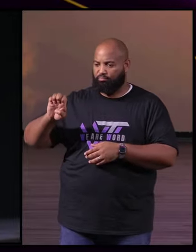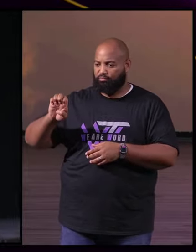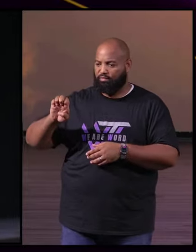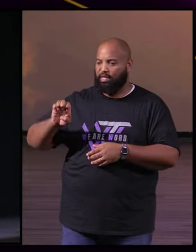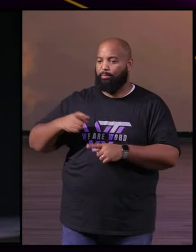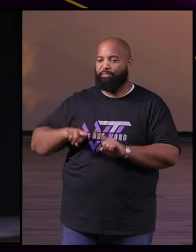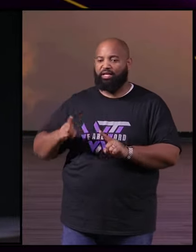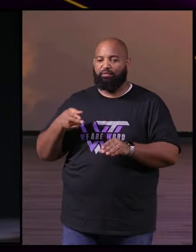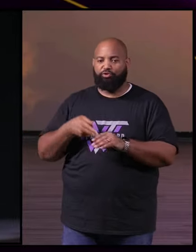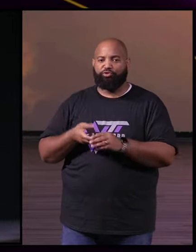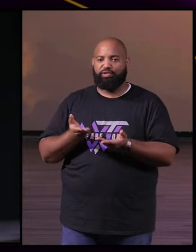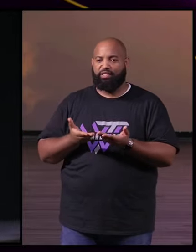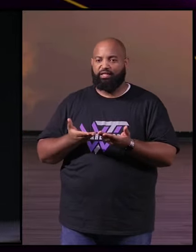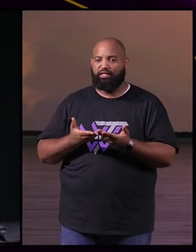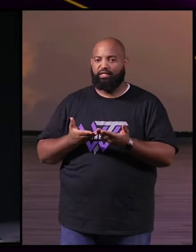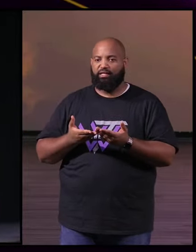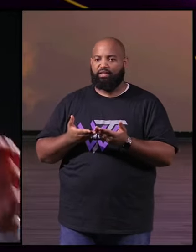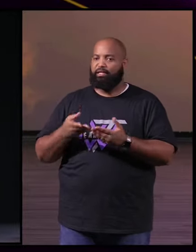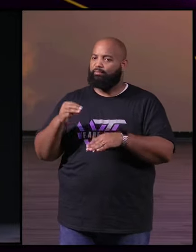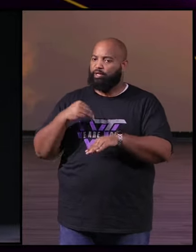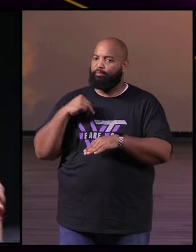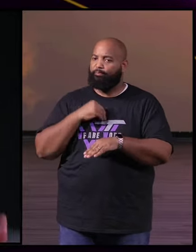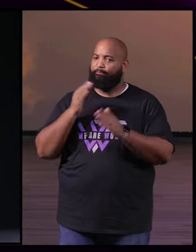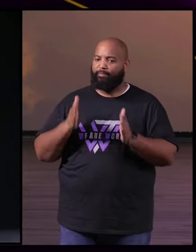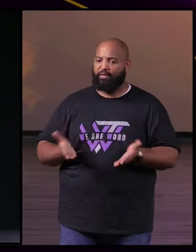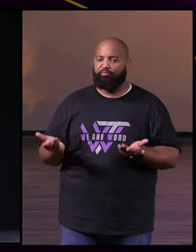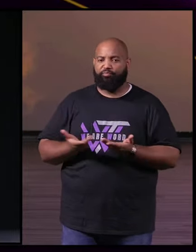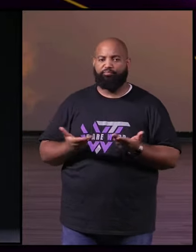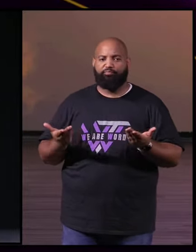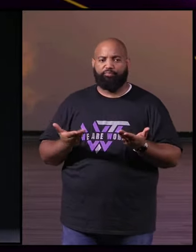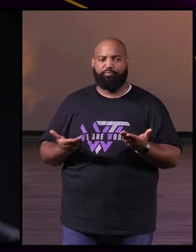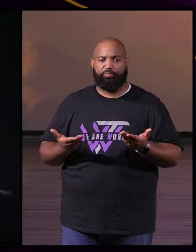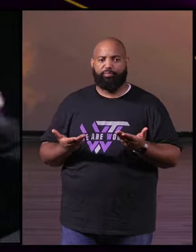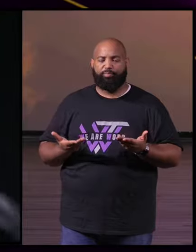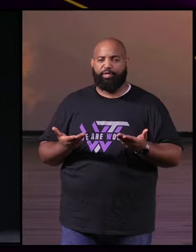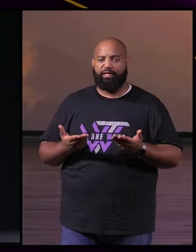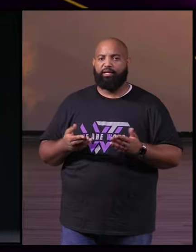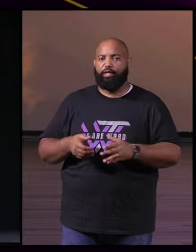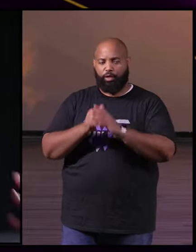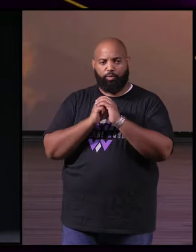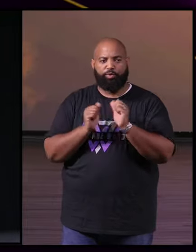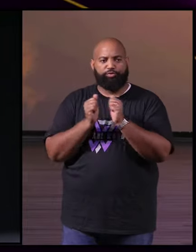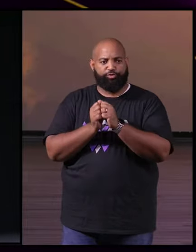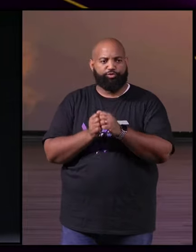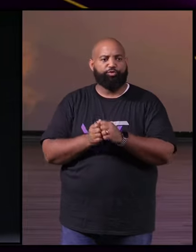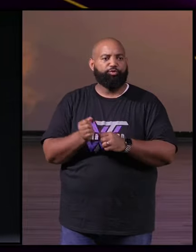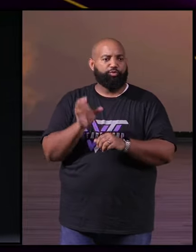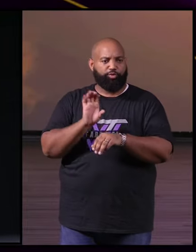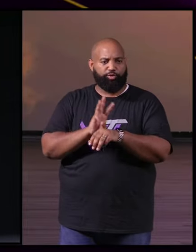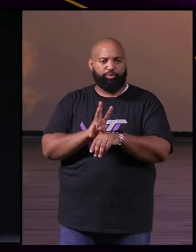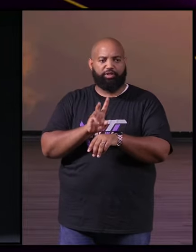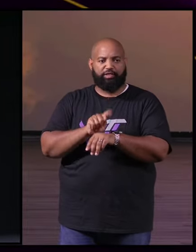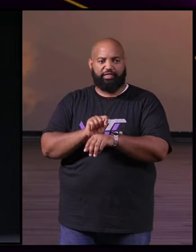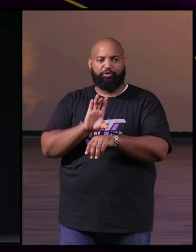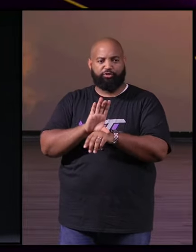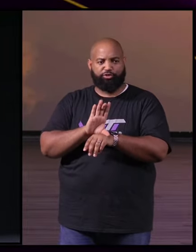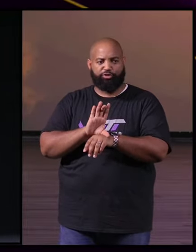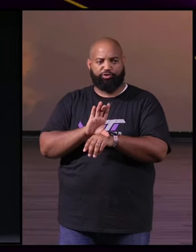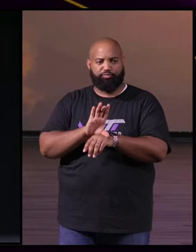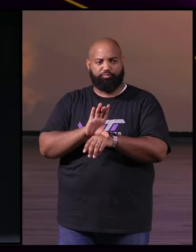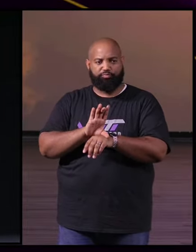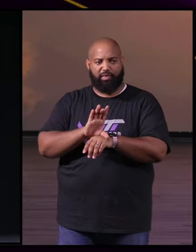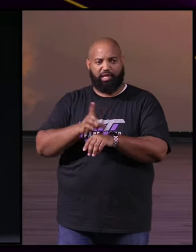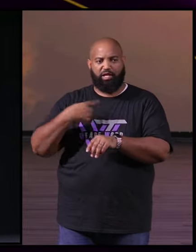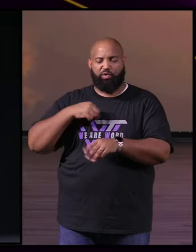going to do my ministry in my local community, but I'm going to log on every Sunday morning at 9 o'clock and I'm going to worship in my living room, I'm going to worship in my community center.